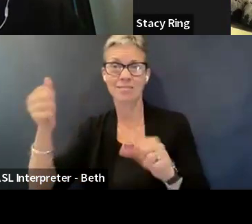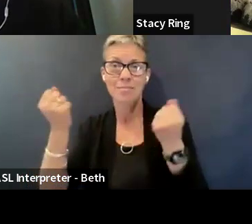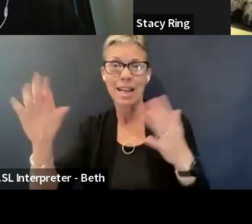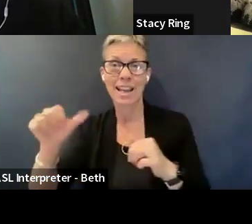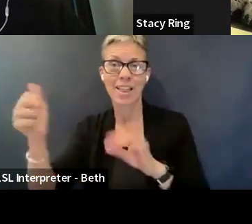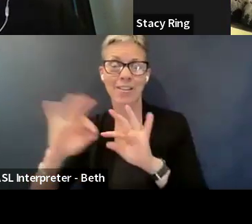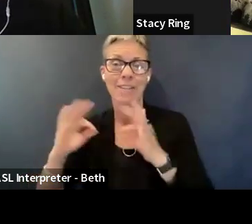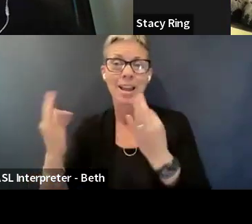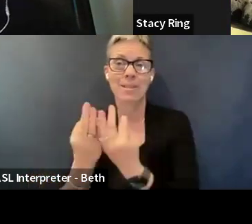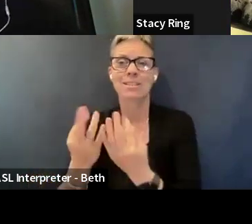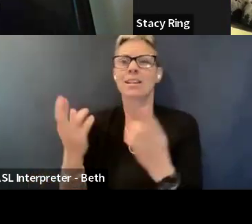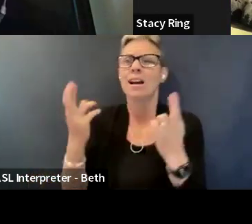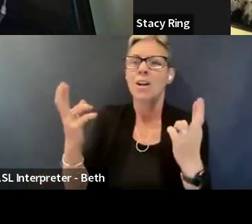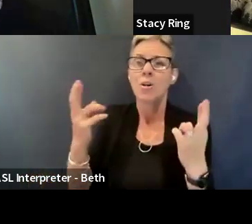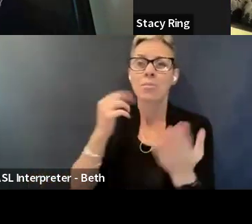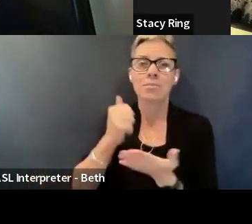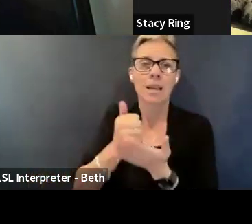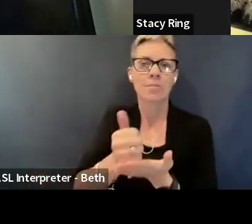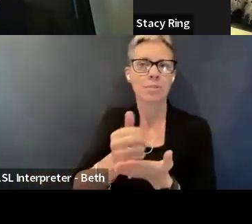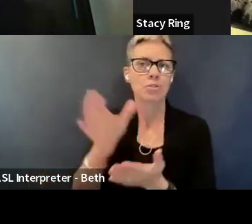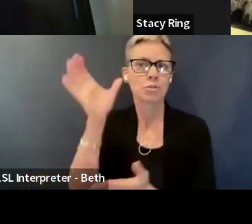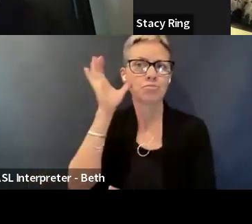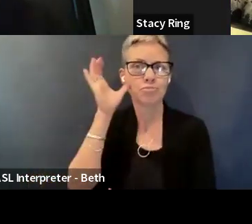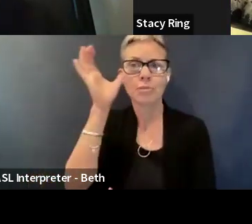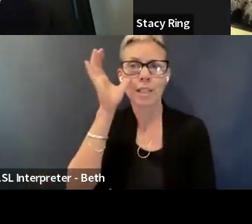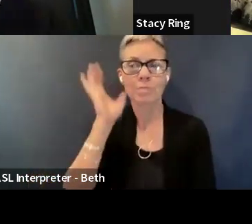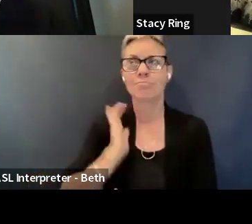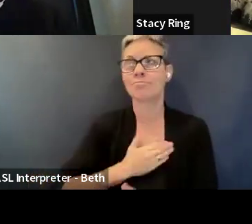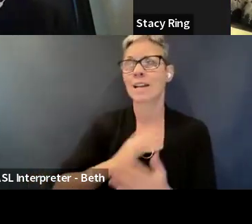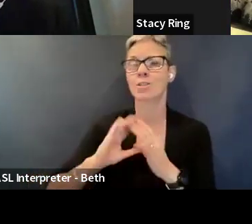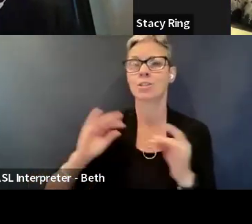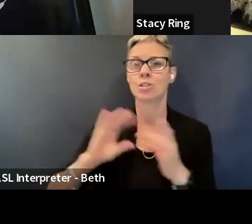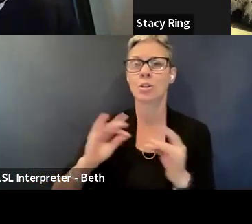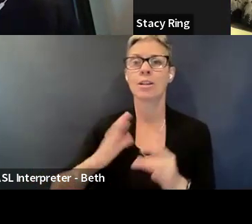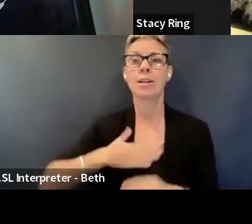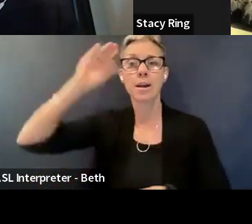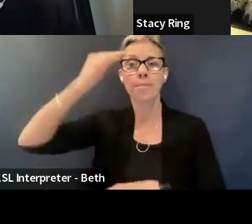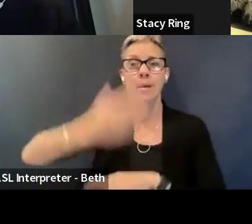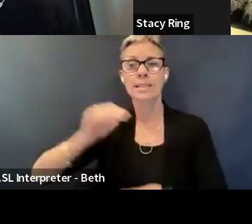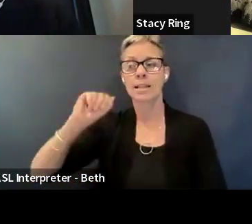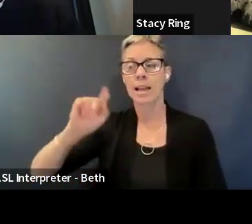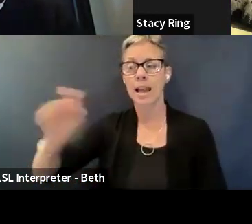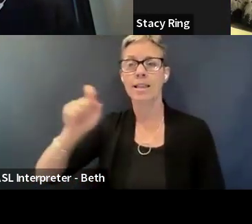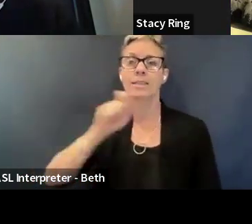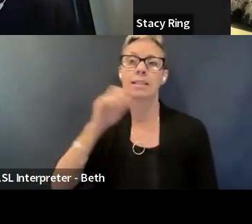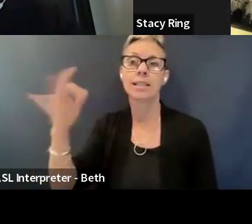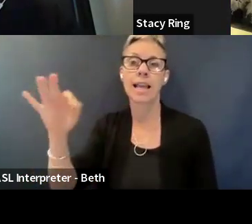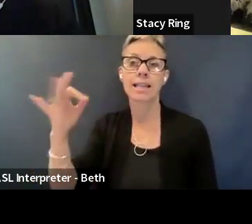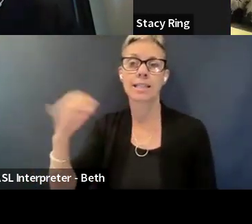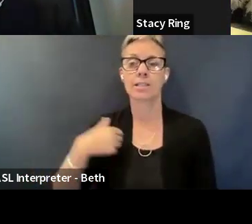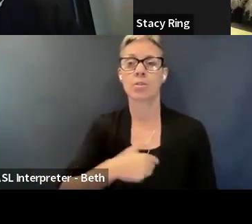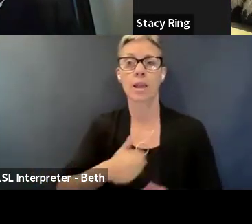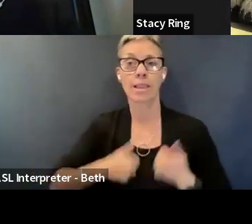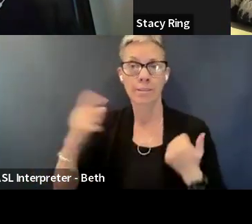that it helps you to hear from us today. My son Alex is 19, and we live in Council